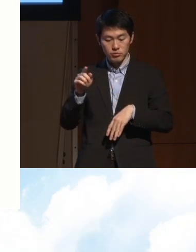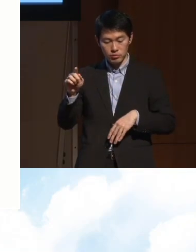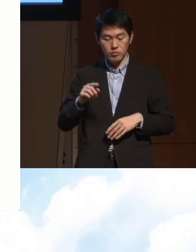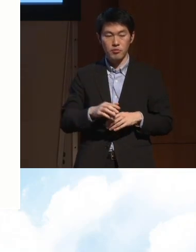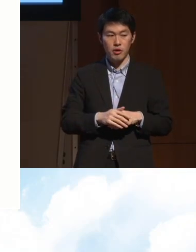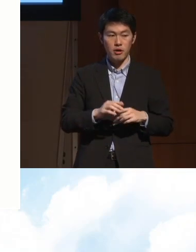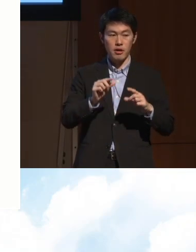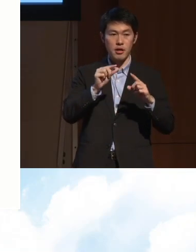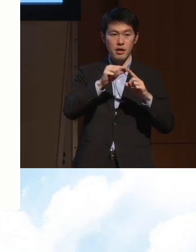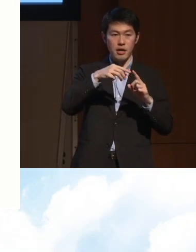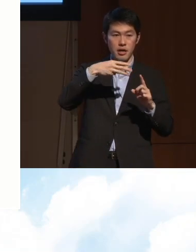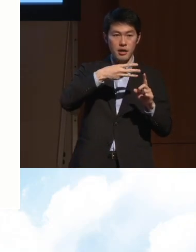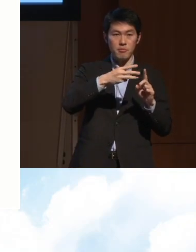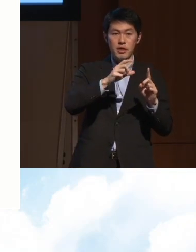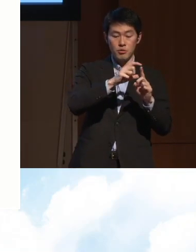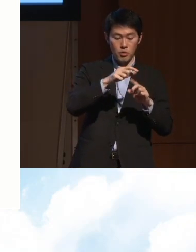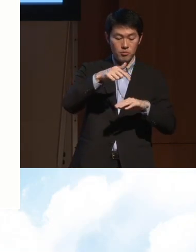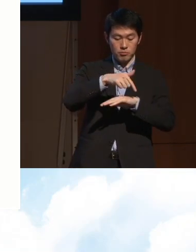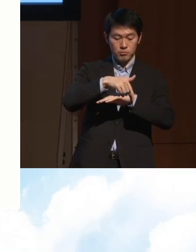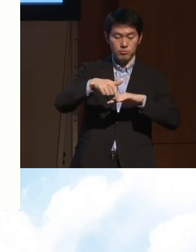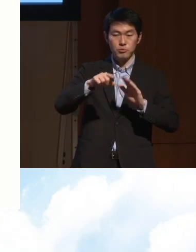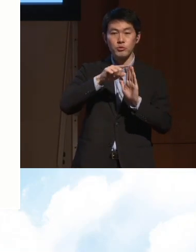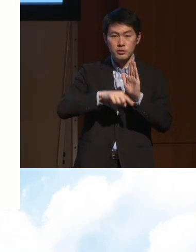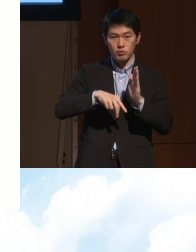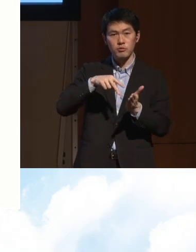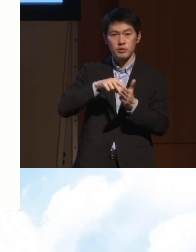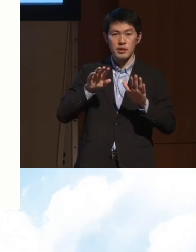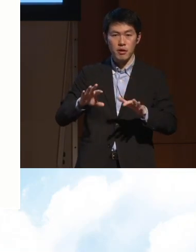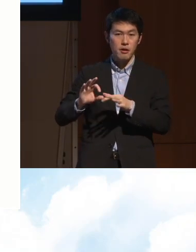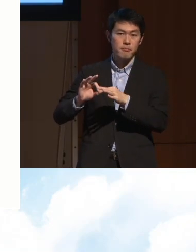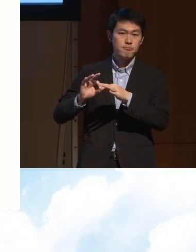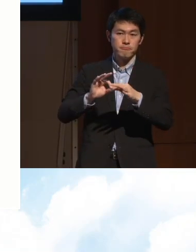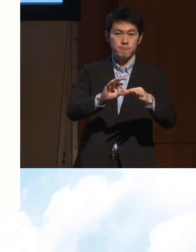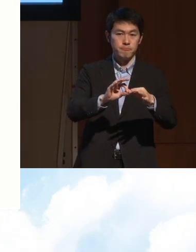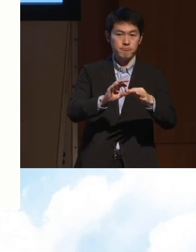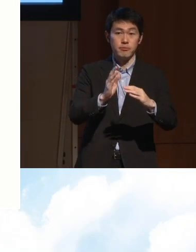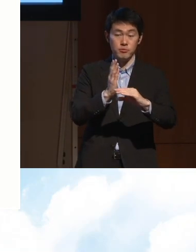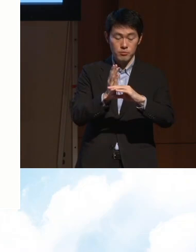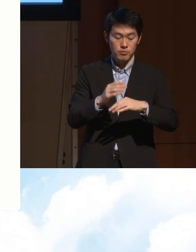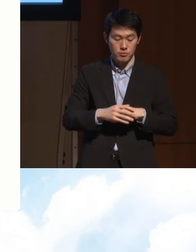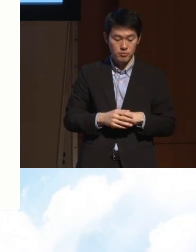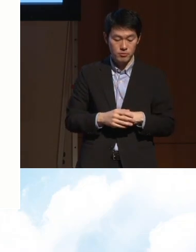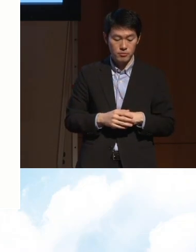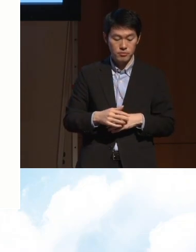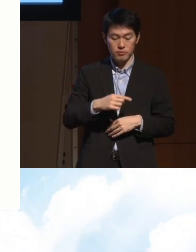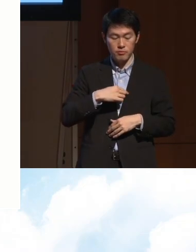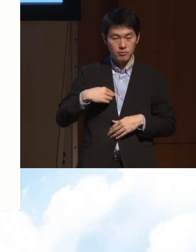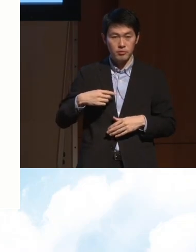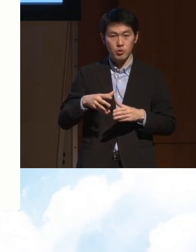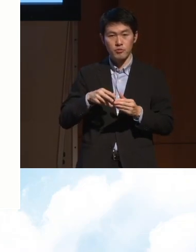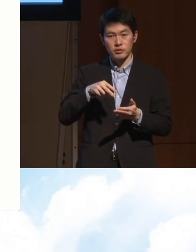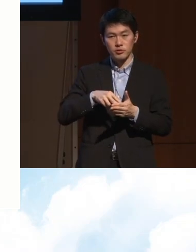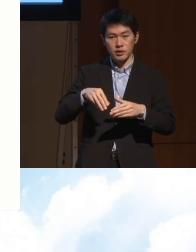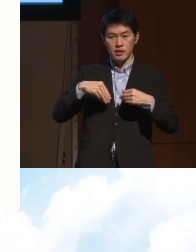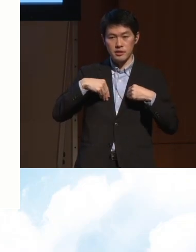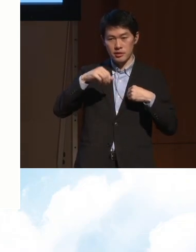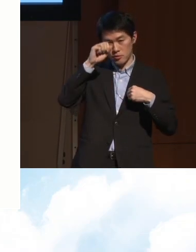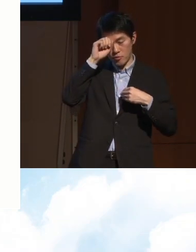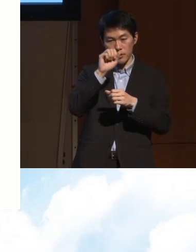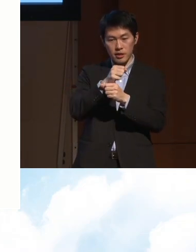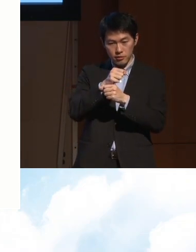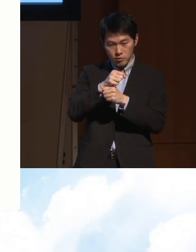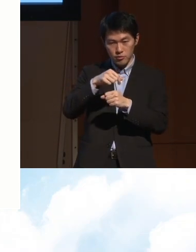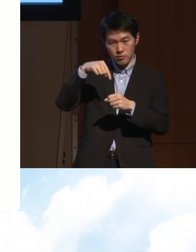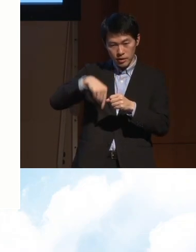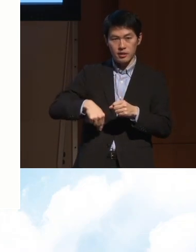ongoing by our institute, NIID. And it is a project of